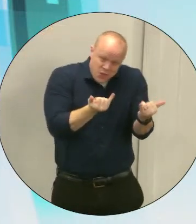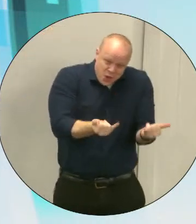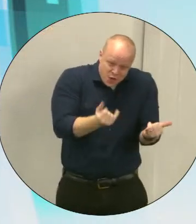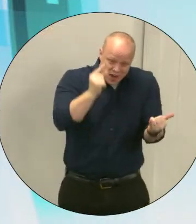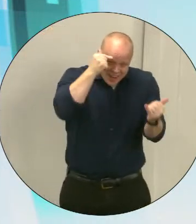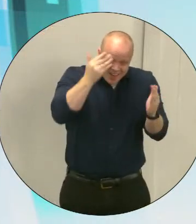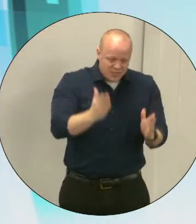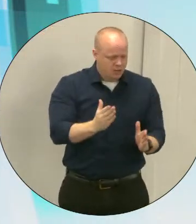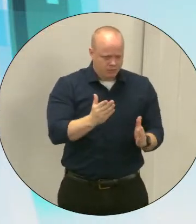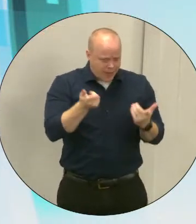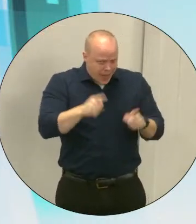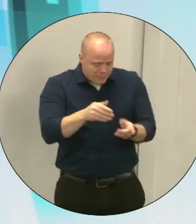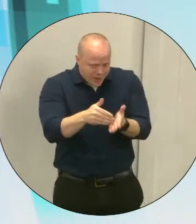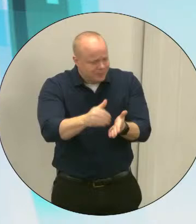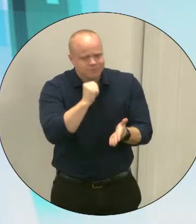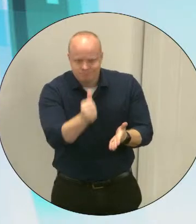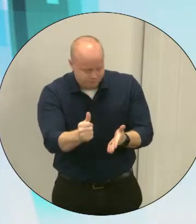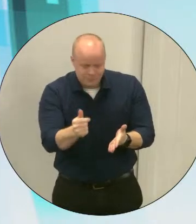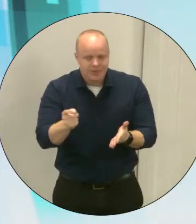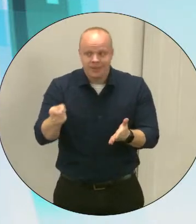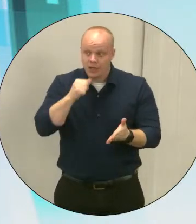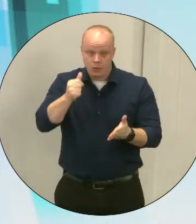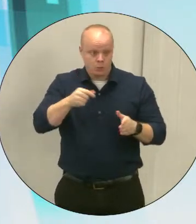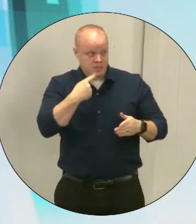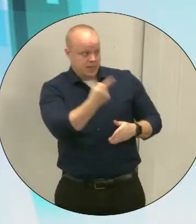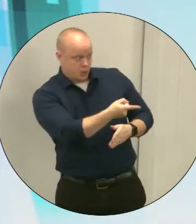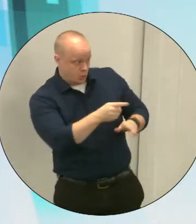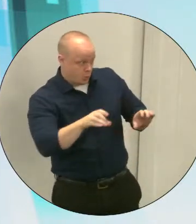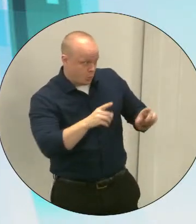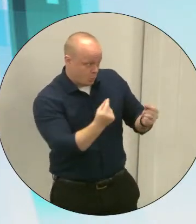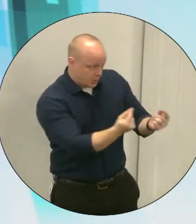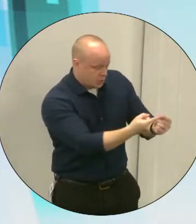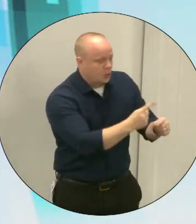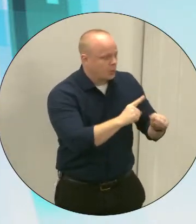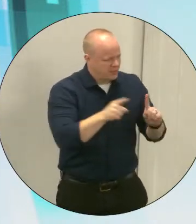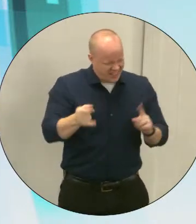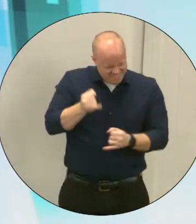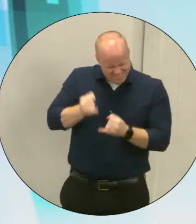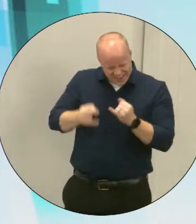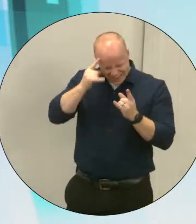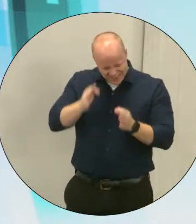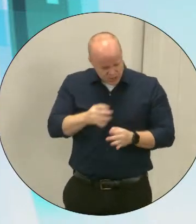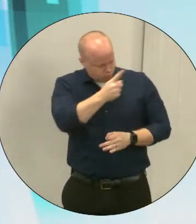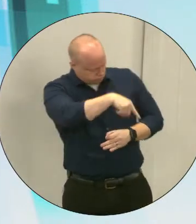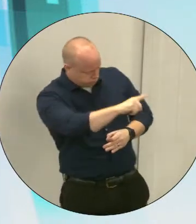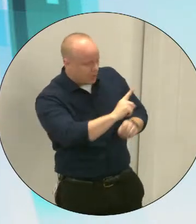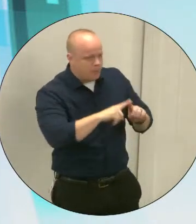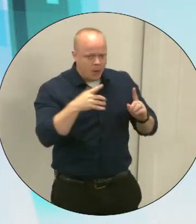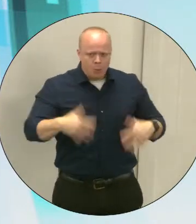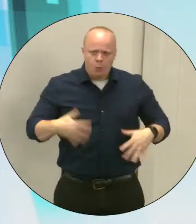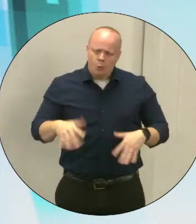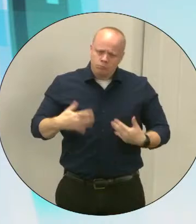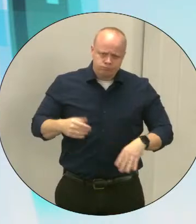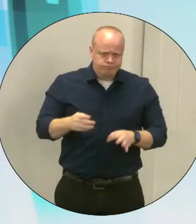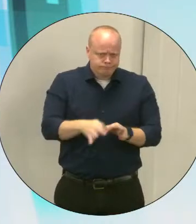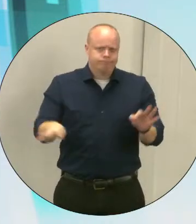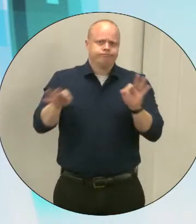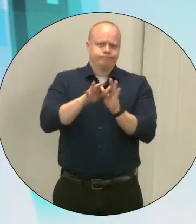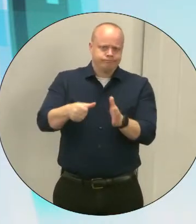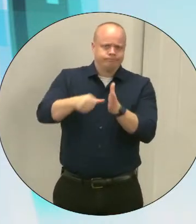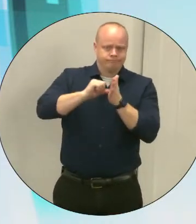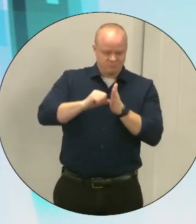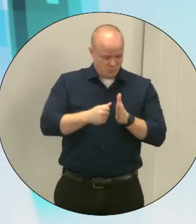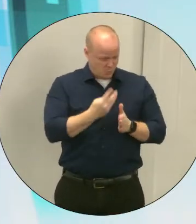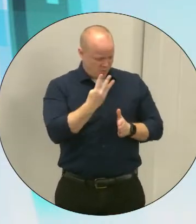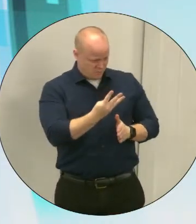and they don't get to tell you what to do. You all make this final decision, but that speaks volumes. We are 40 days into the legislative session. Only